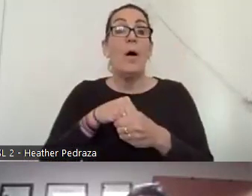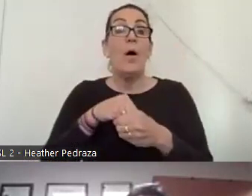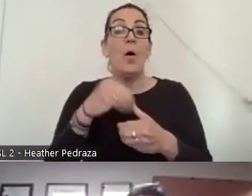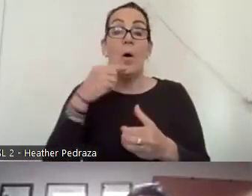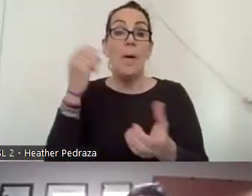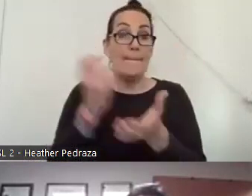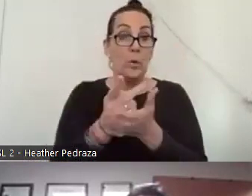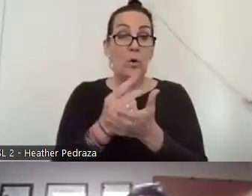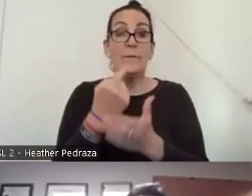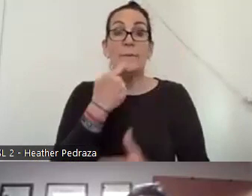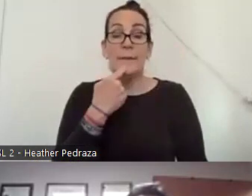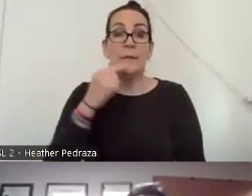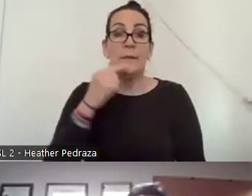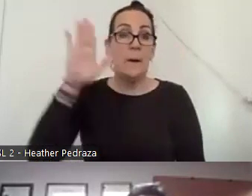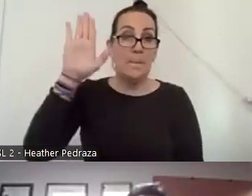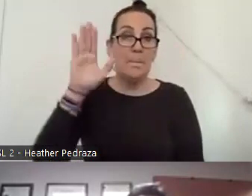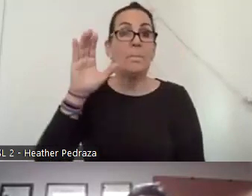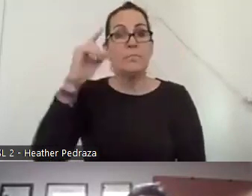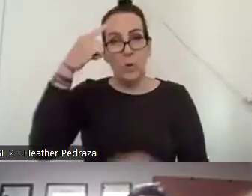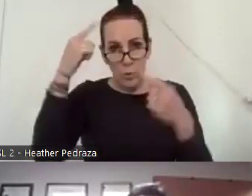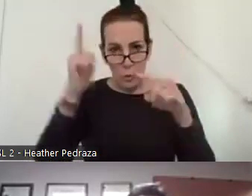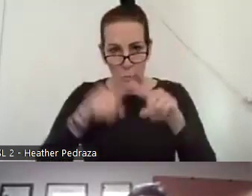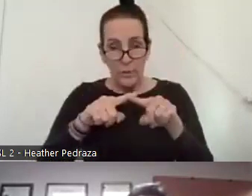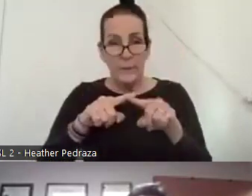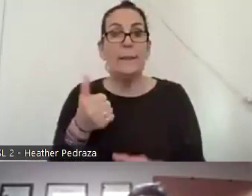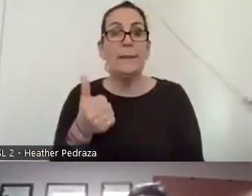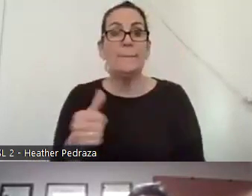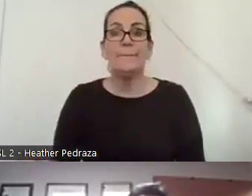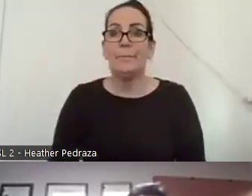aye. Aye. Aye. Aye.